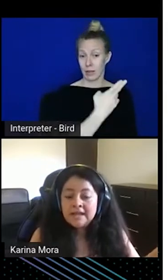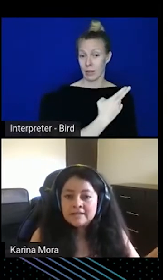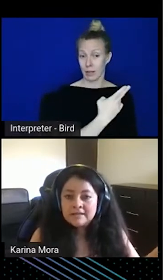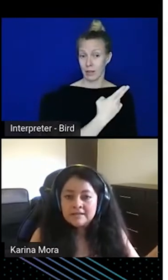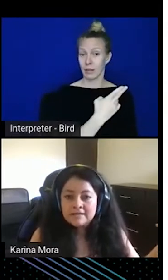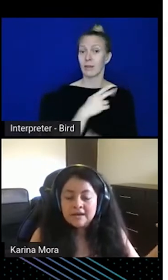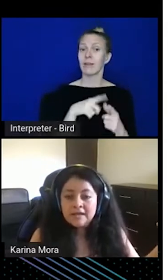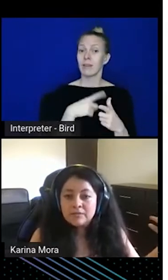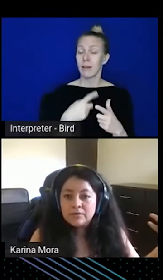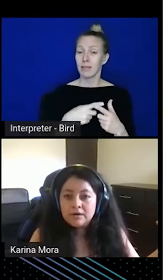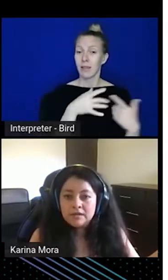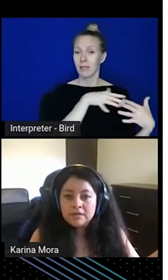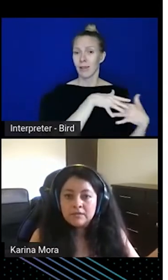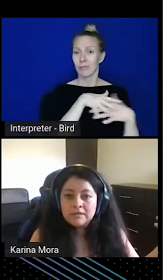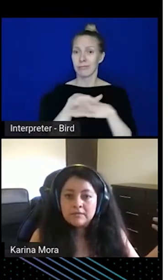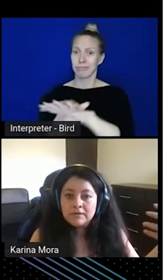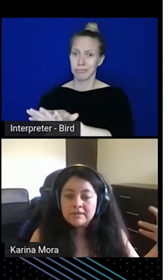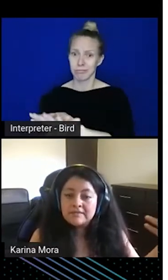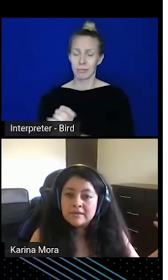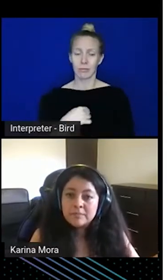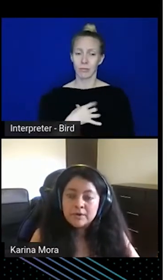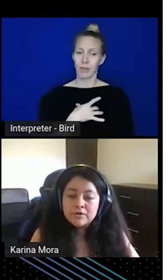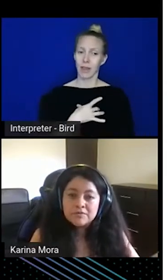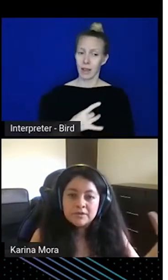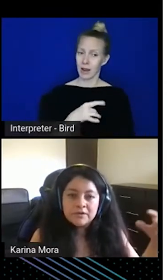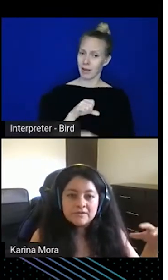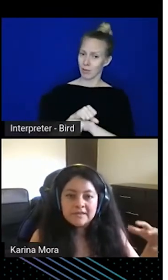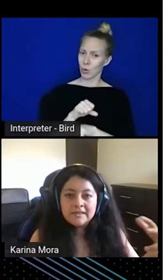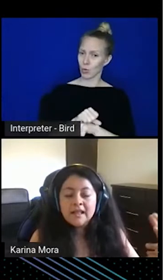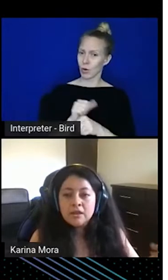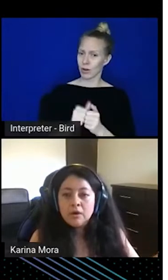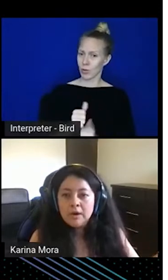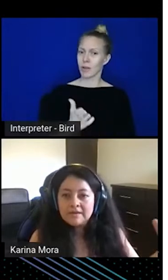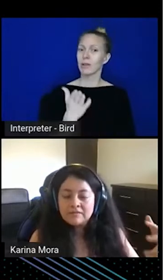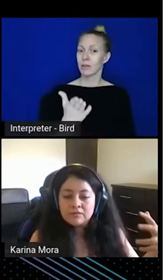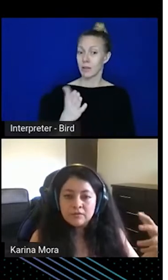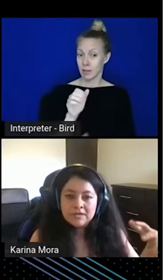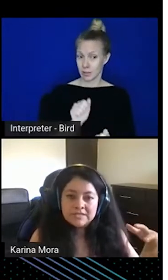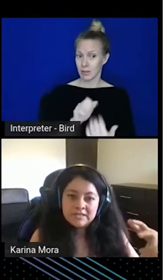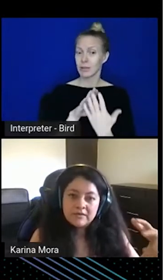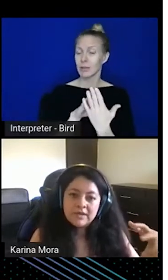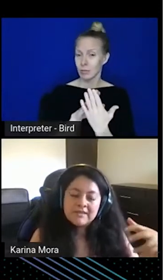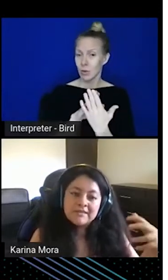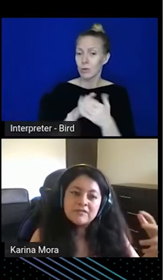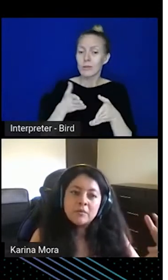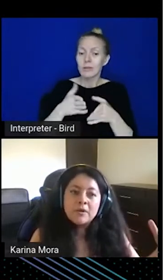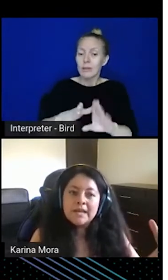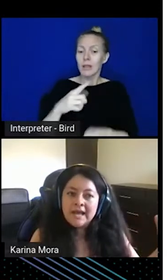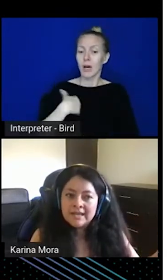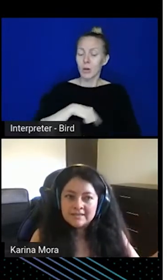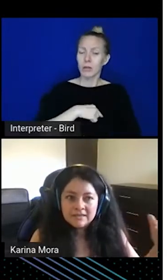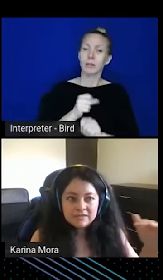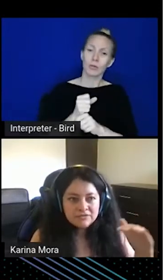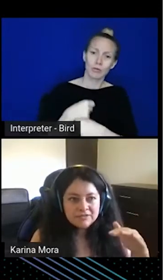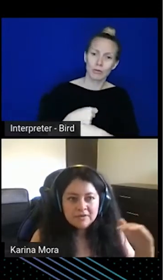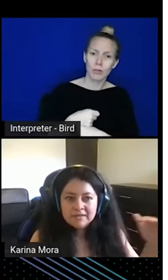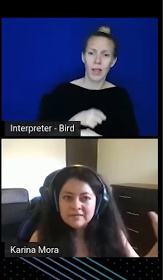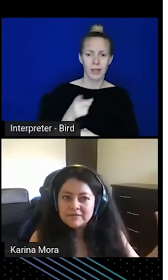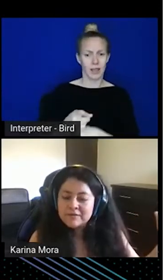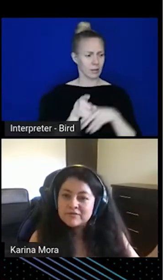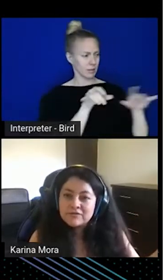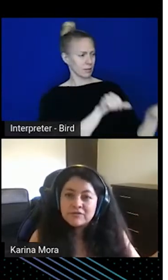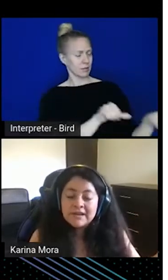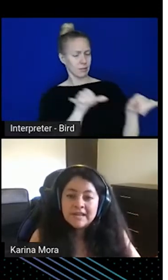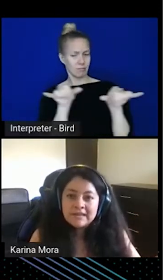I like working with this approach because it allows us to generate this commonality and to generate